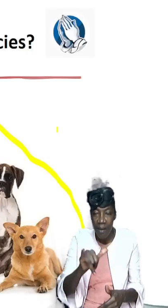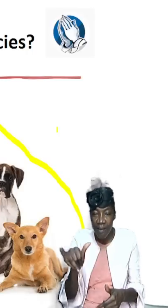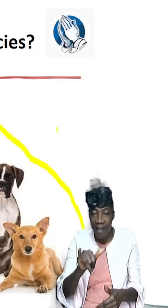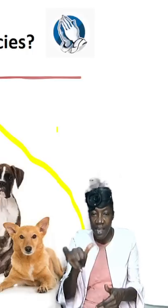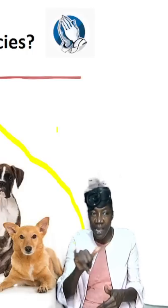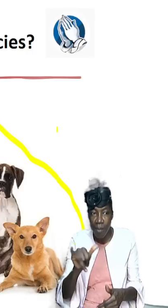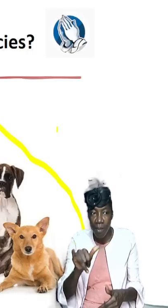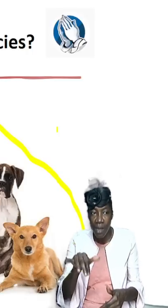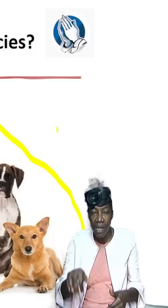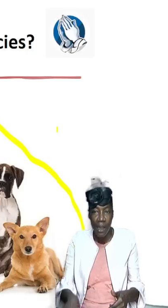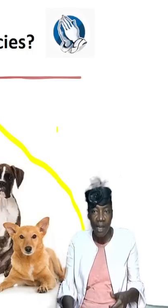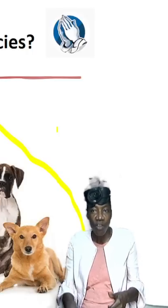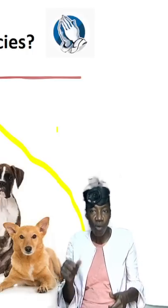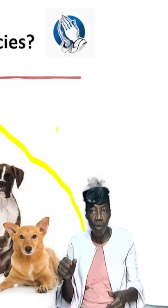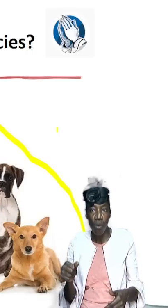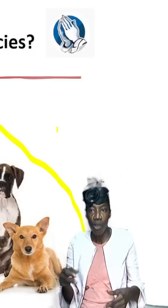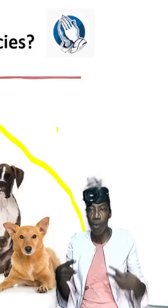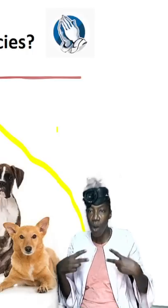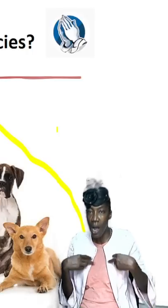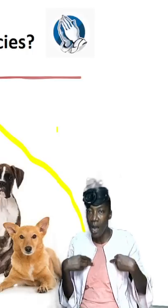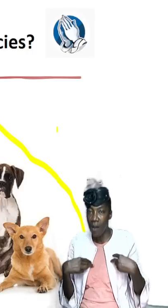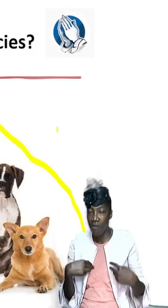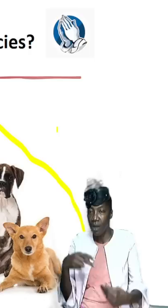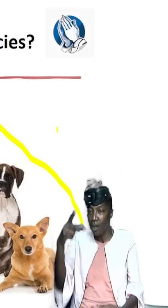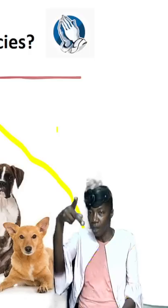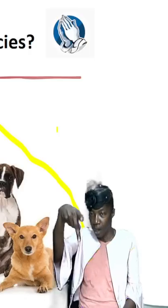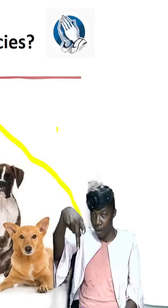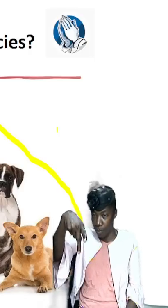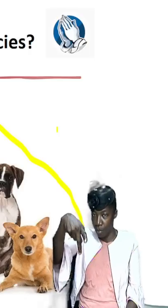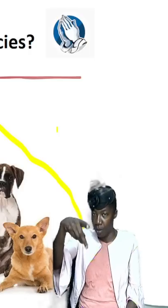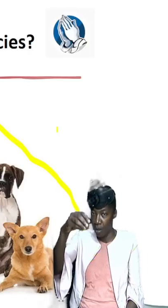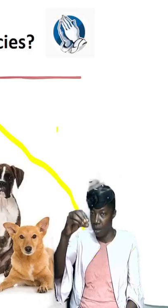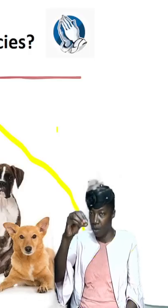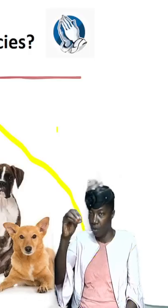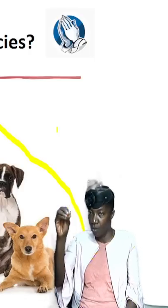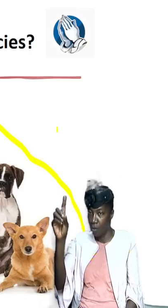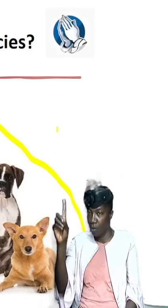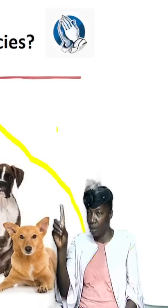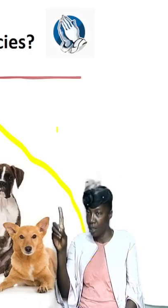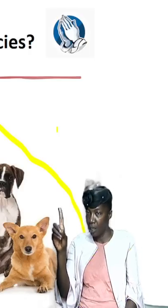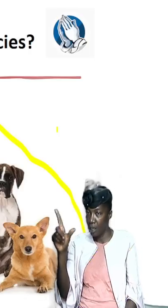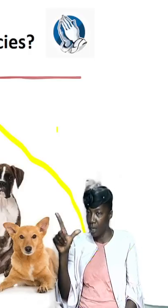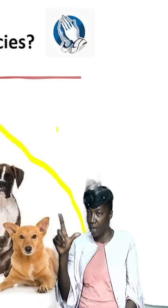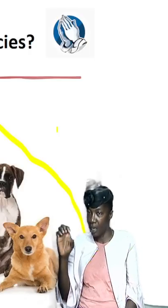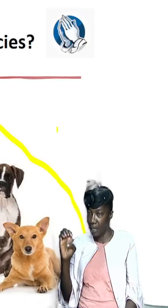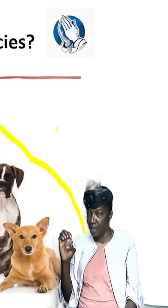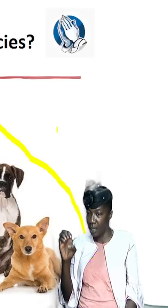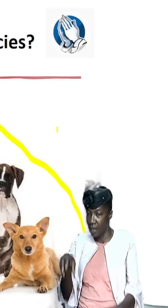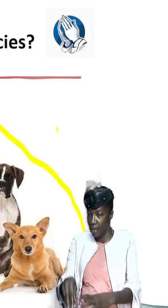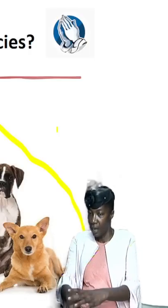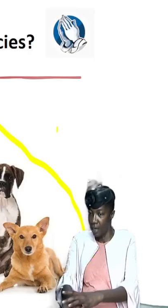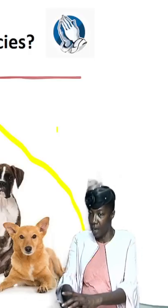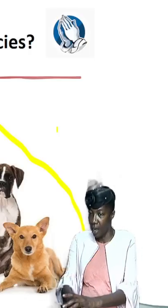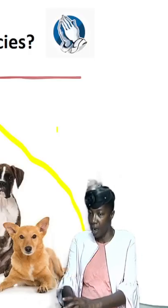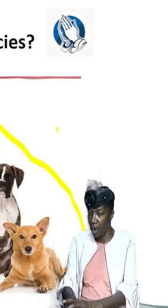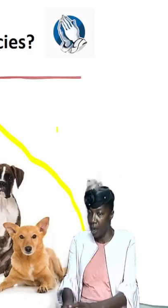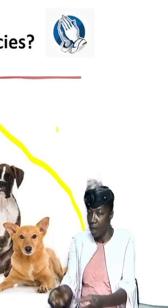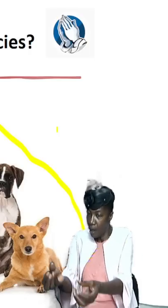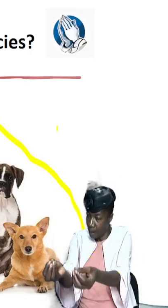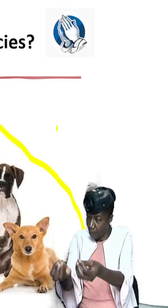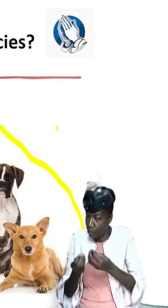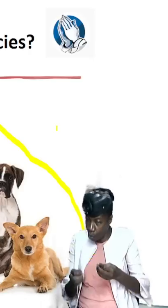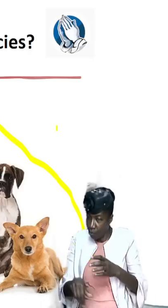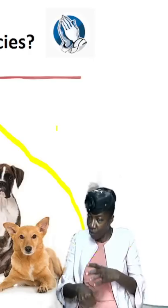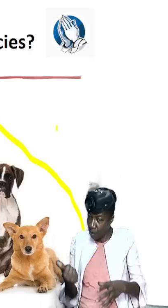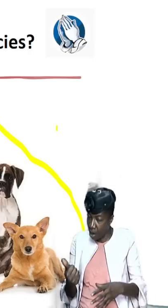for example, a poodle. They pull from other dogs and genes that are, and information from the